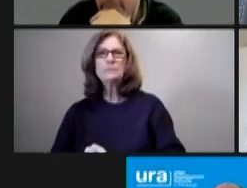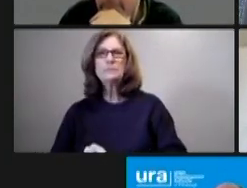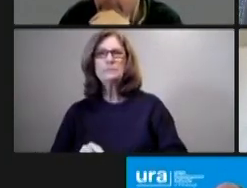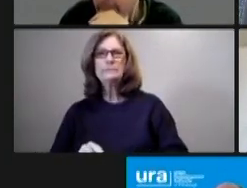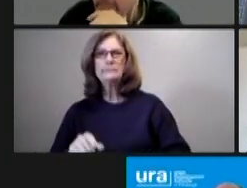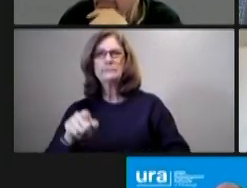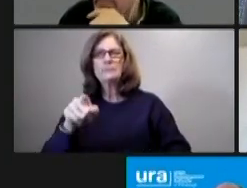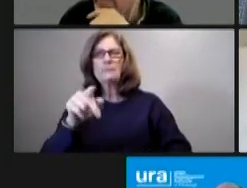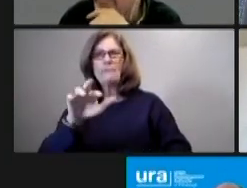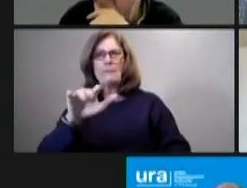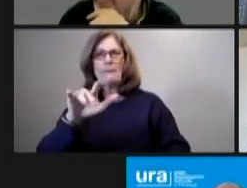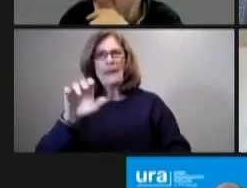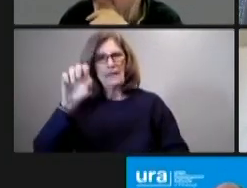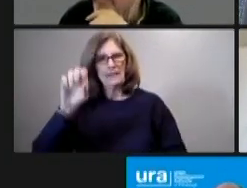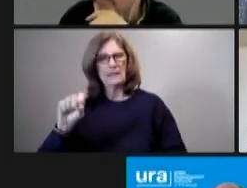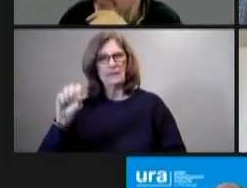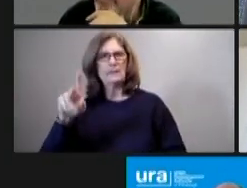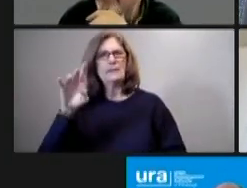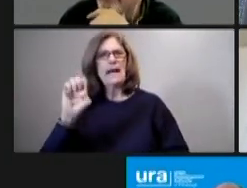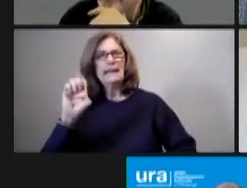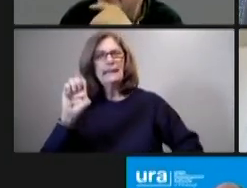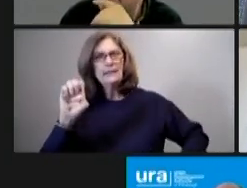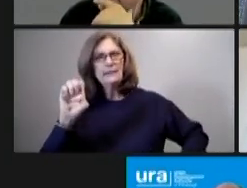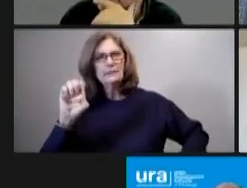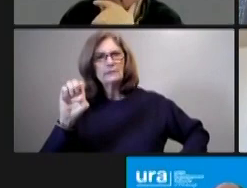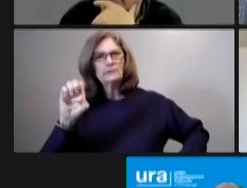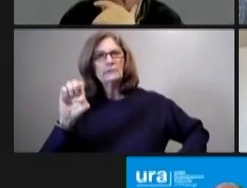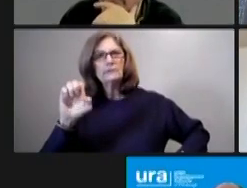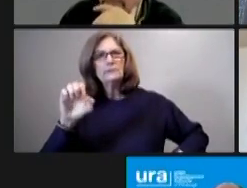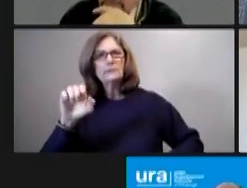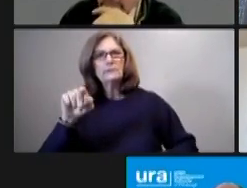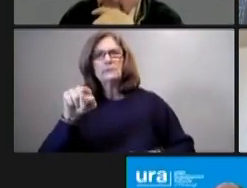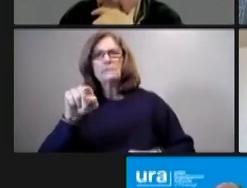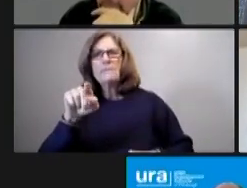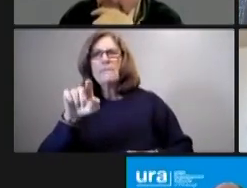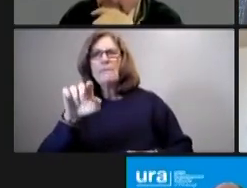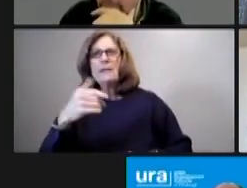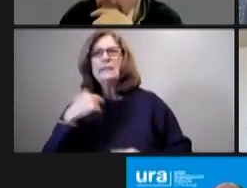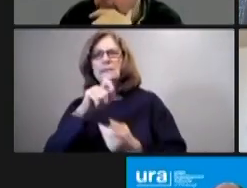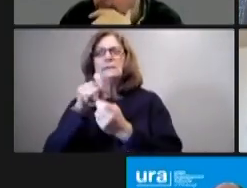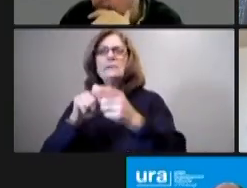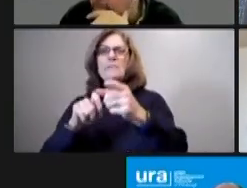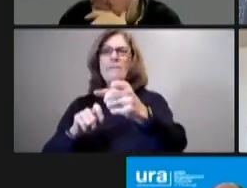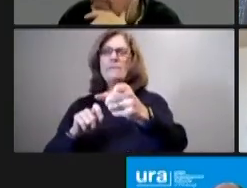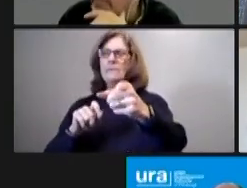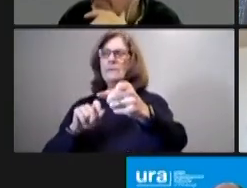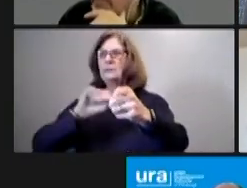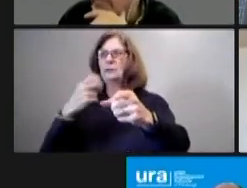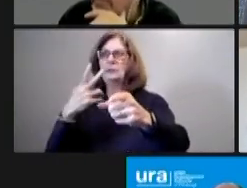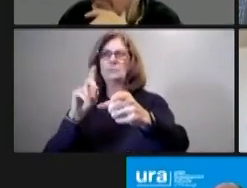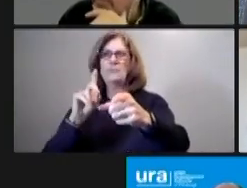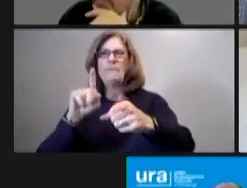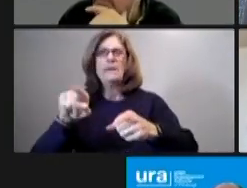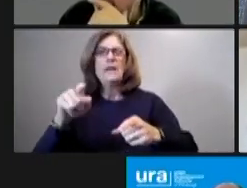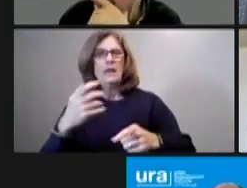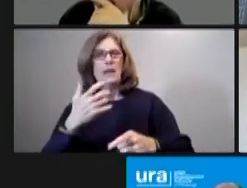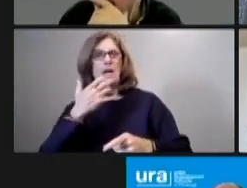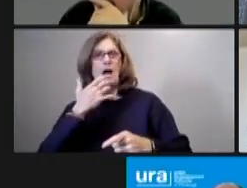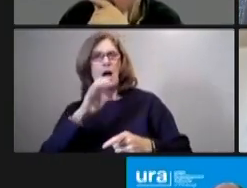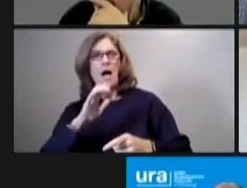the south side, but close? Jad, what's the specific location? Yes, it's at the Hot Metal Faith